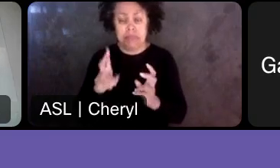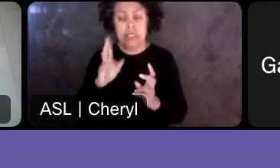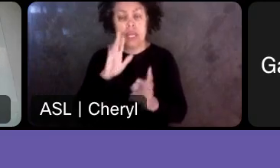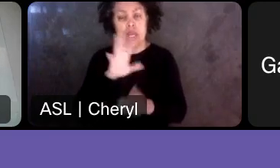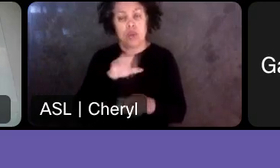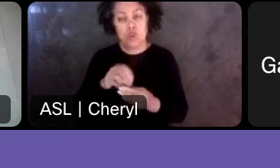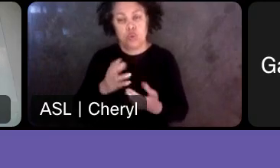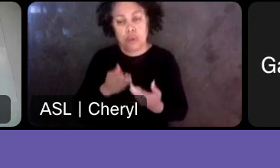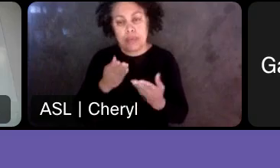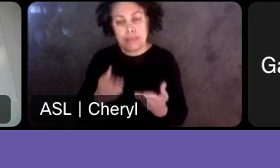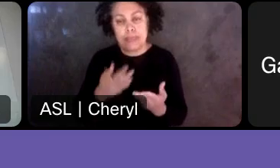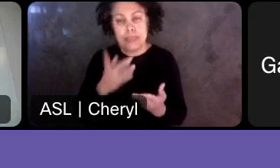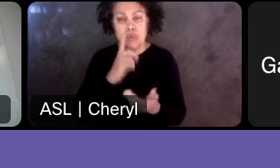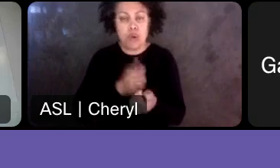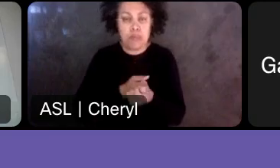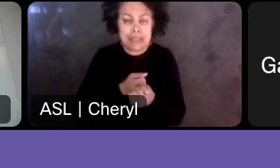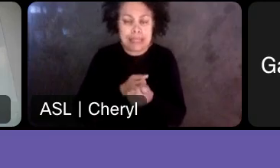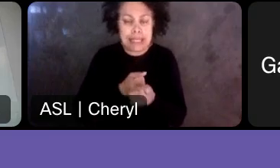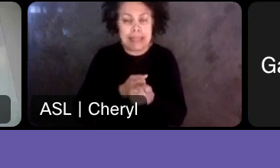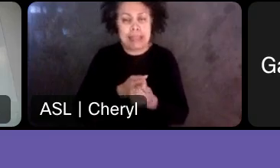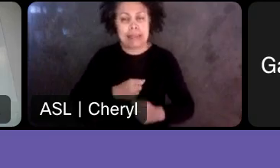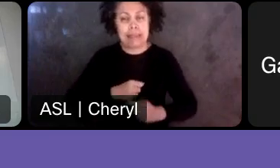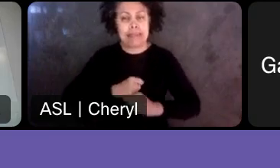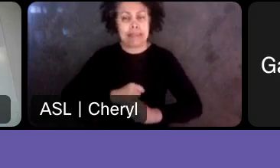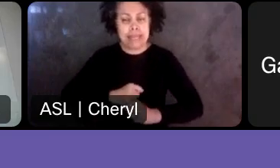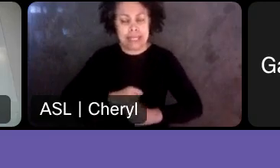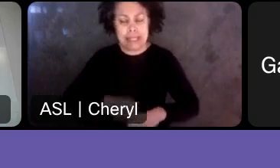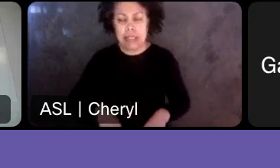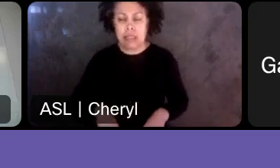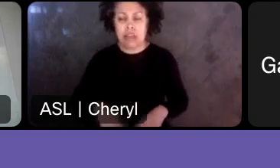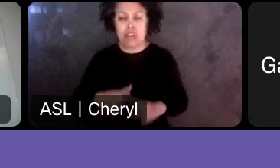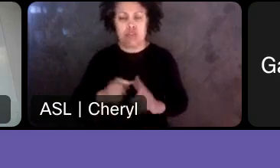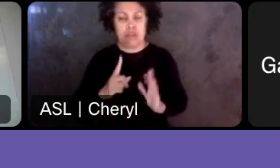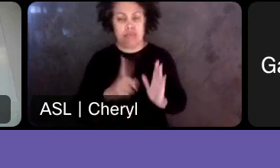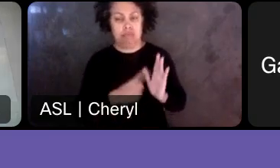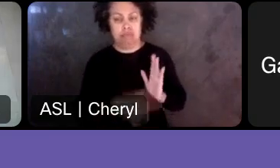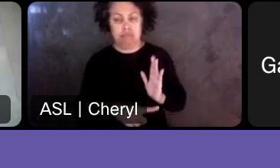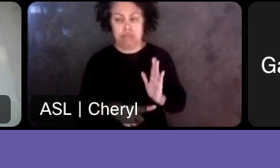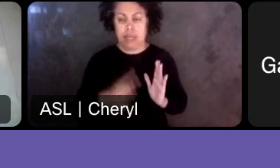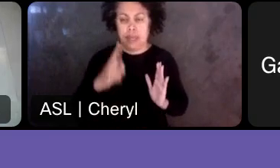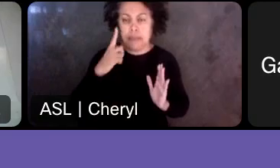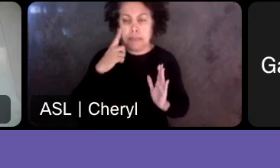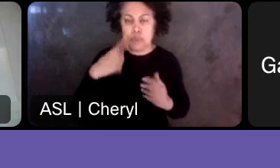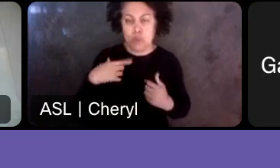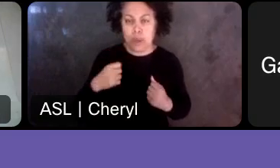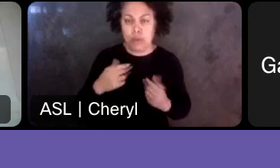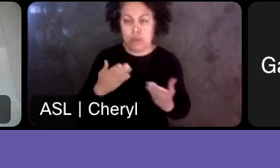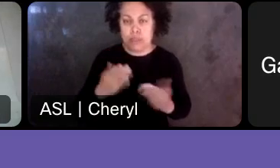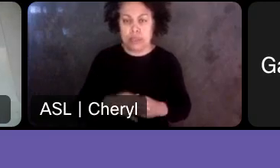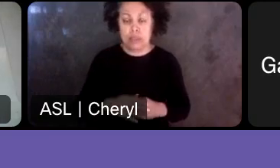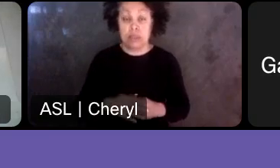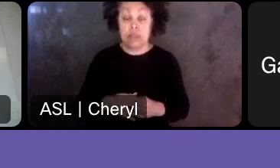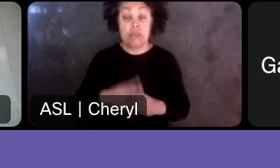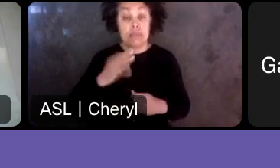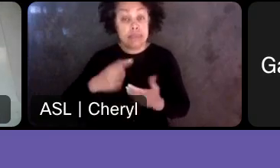for protecting survivors from mental health stigma and discrimination, a conversation guide to talk about emotions, and